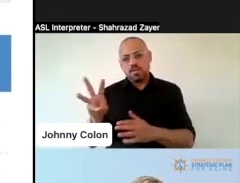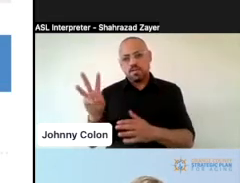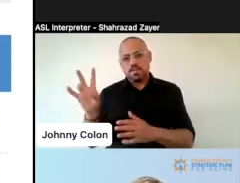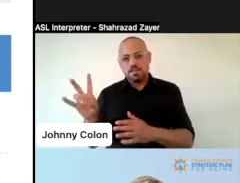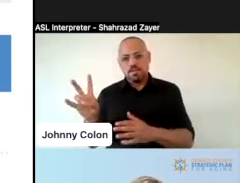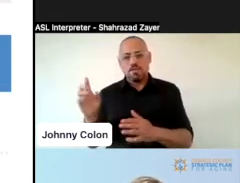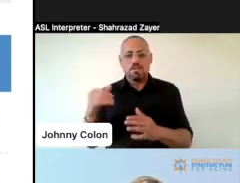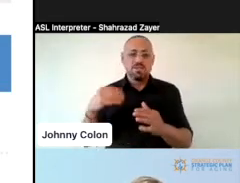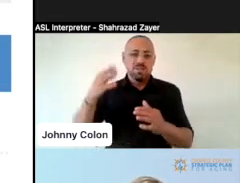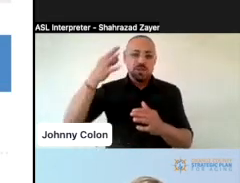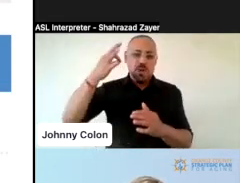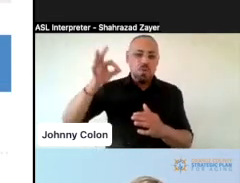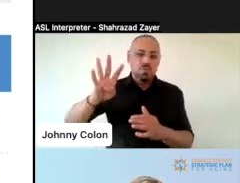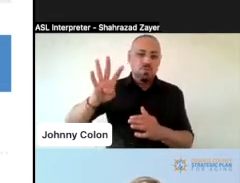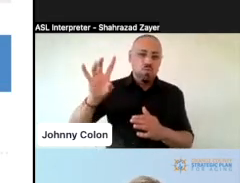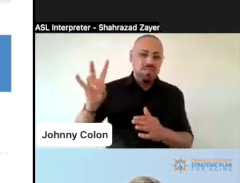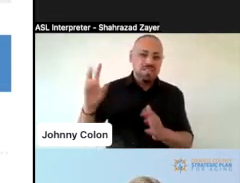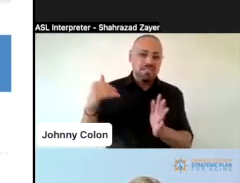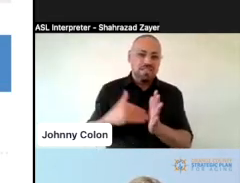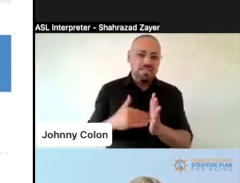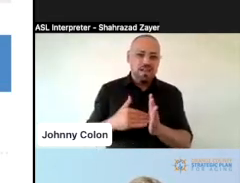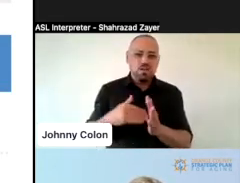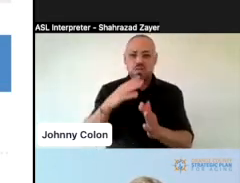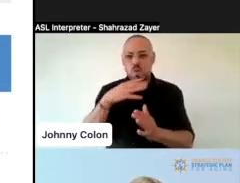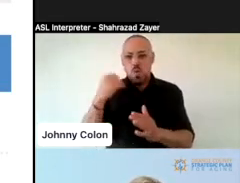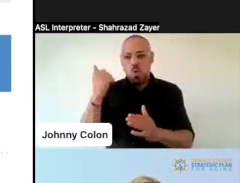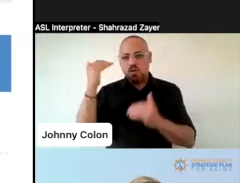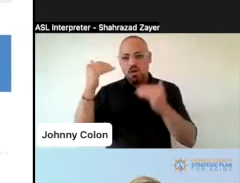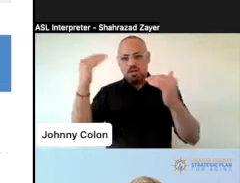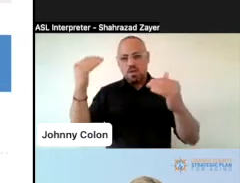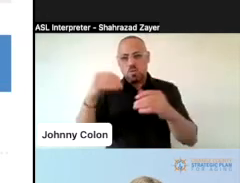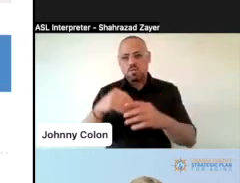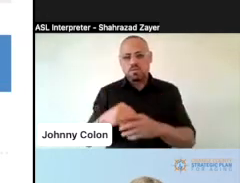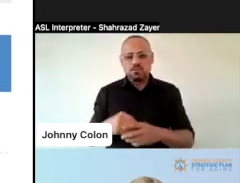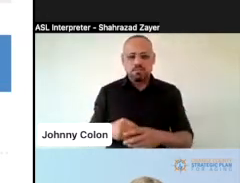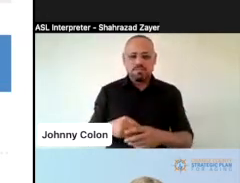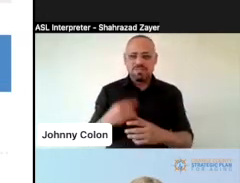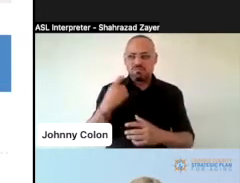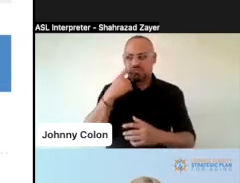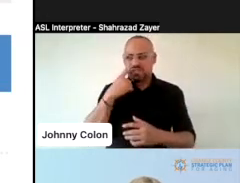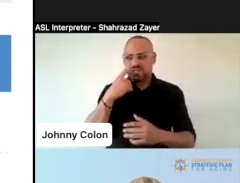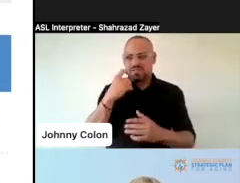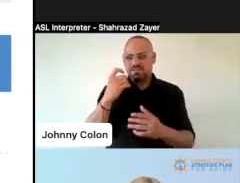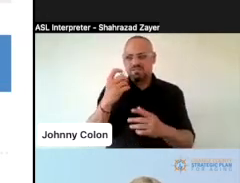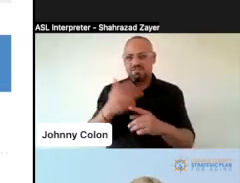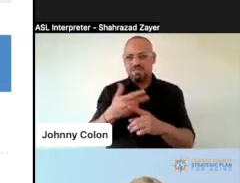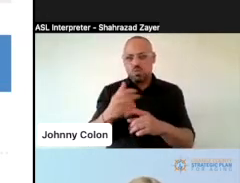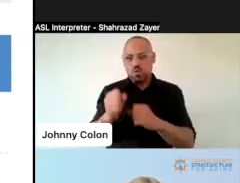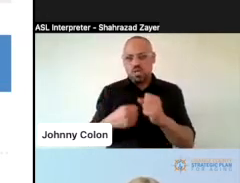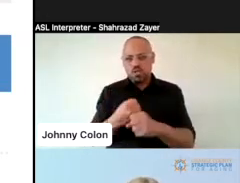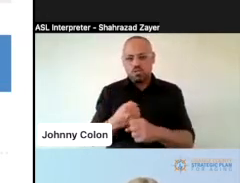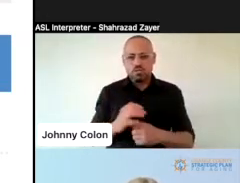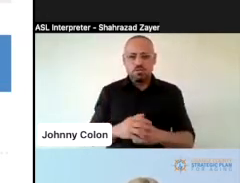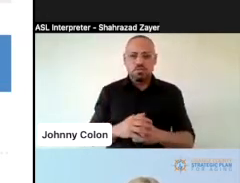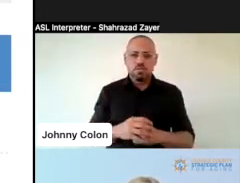almost 47,000 older adults in this past fiscal year. The details